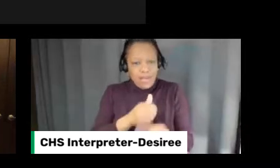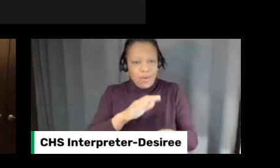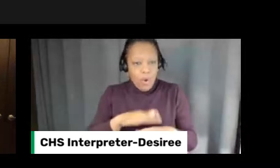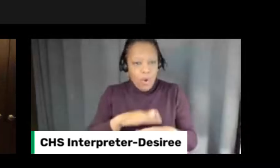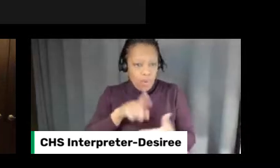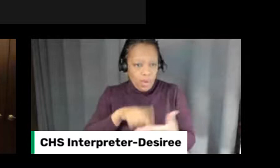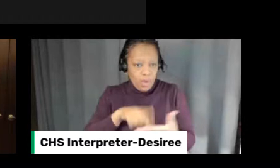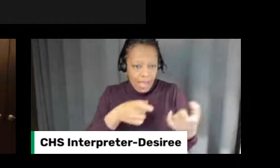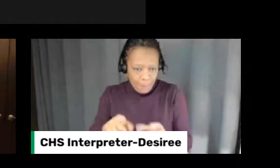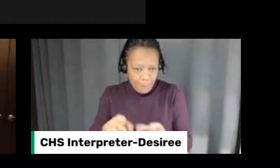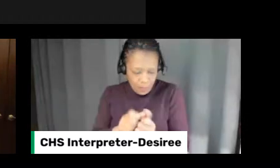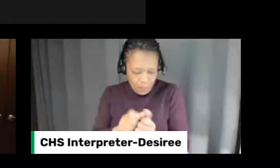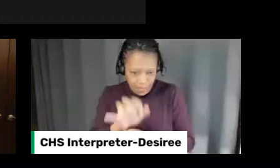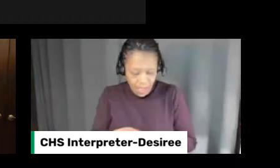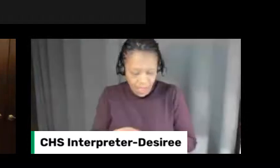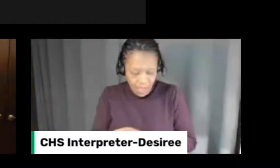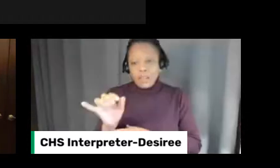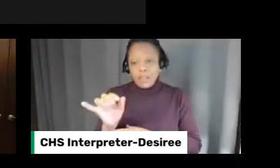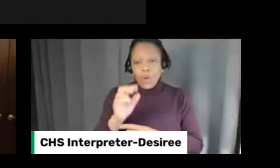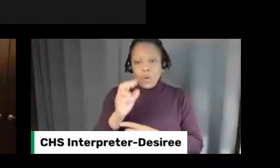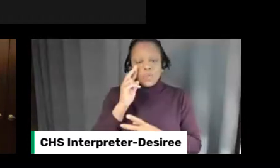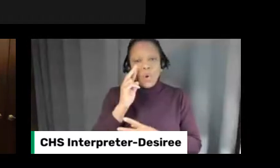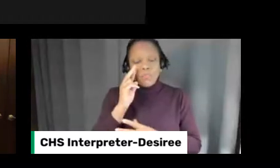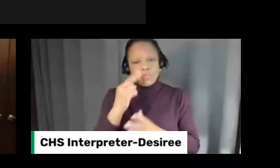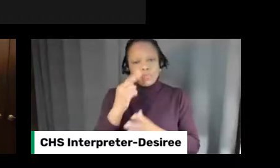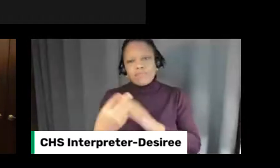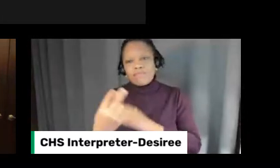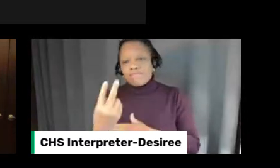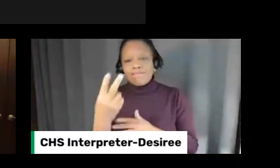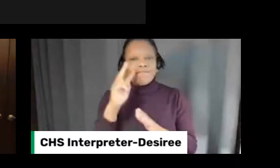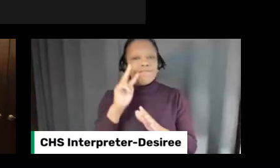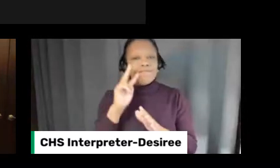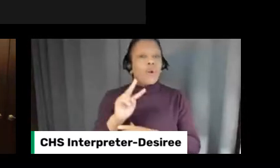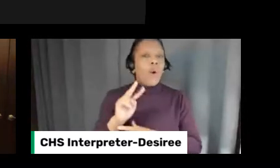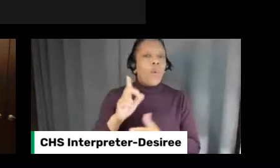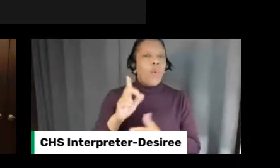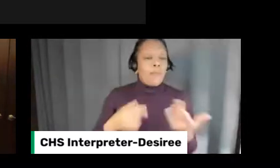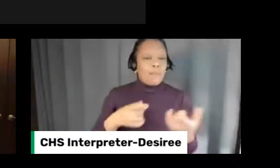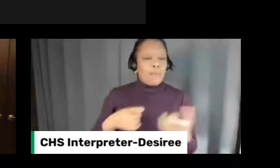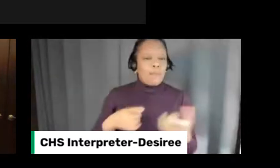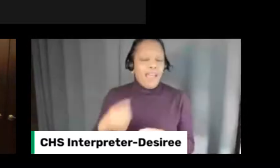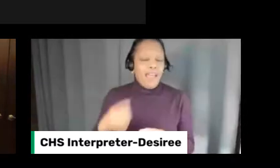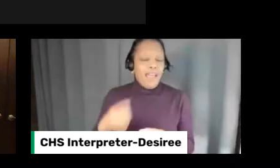into the future on what we plan to do for the next 3 years.